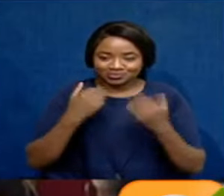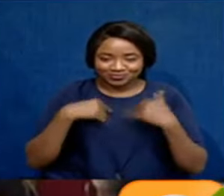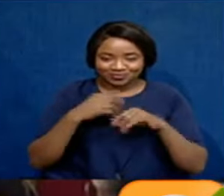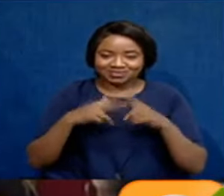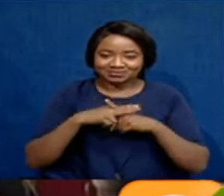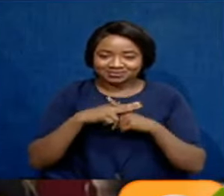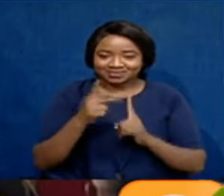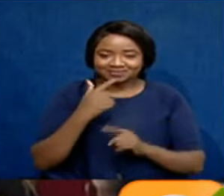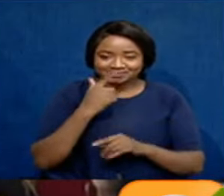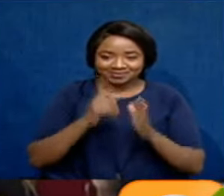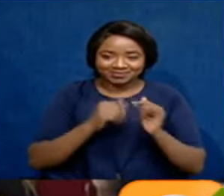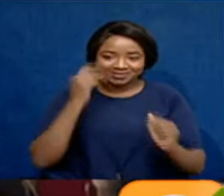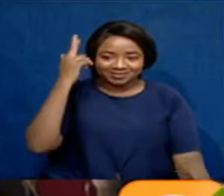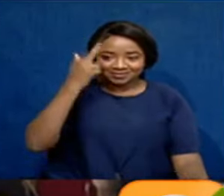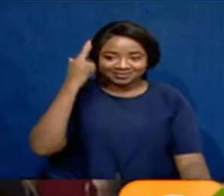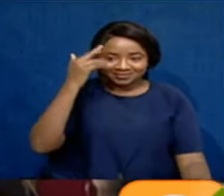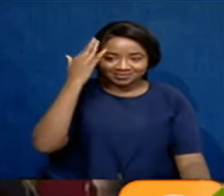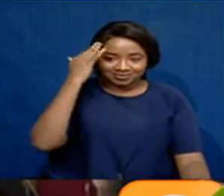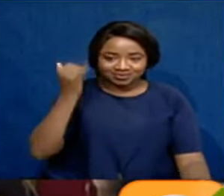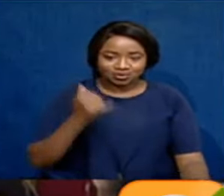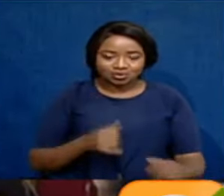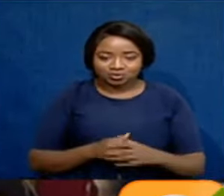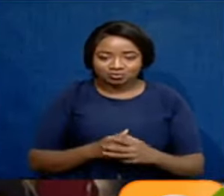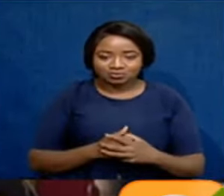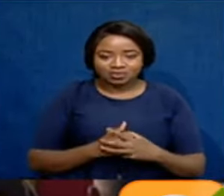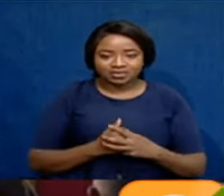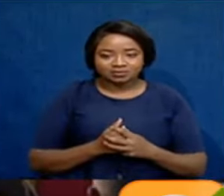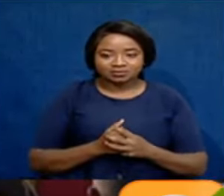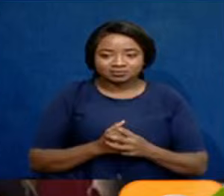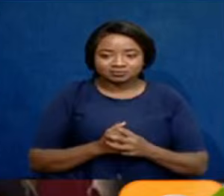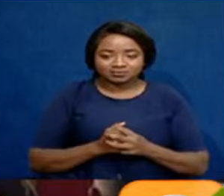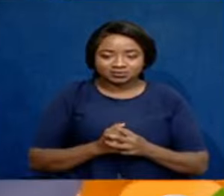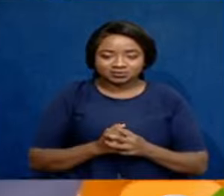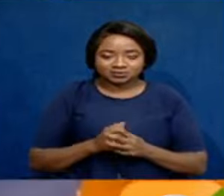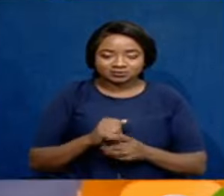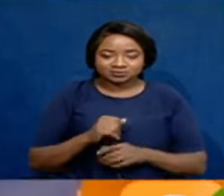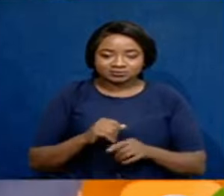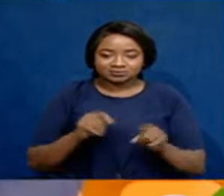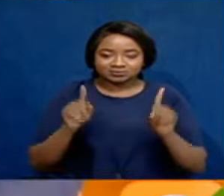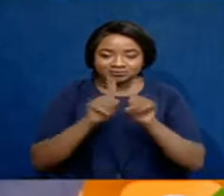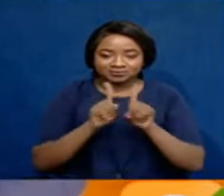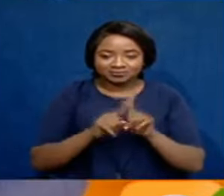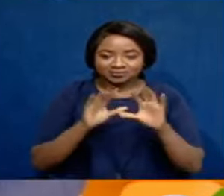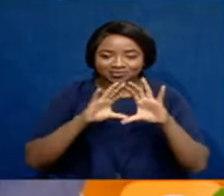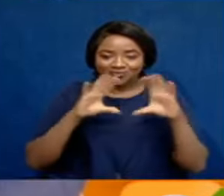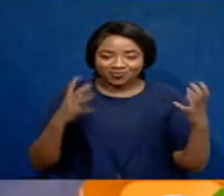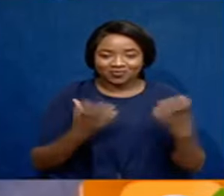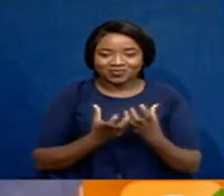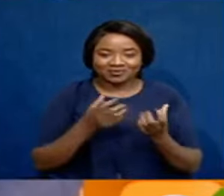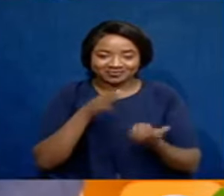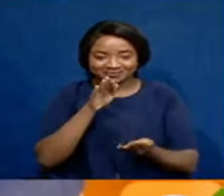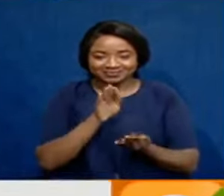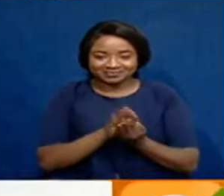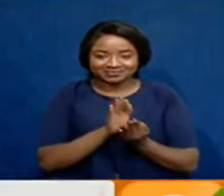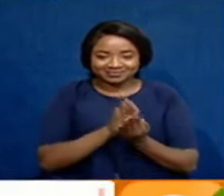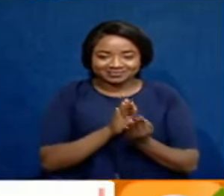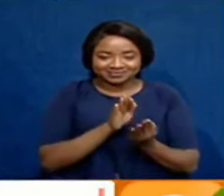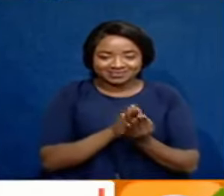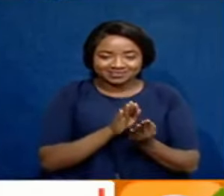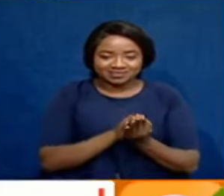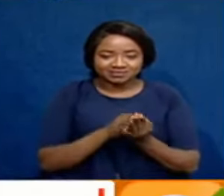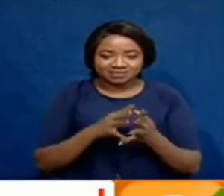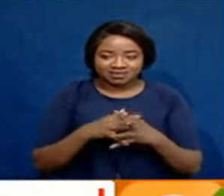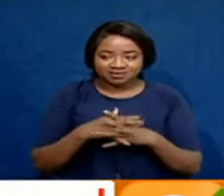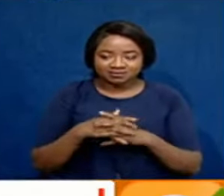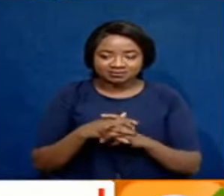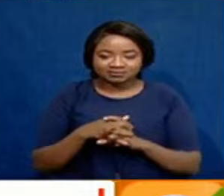reason why the government came in with three funds. Initially, NHIF used to be one fund, so it was more of a members club. So if you're not contributing,